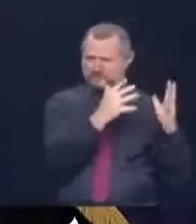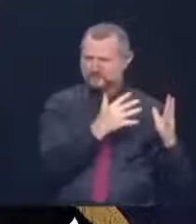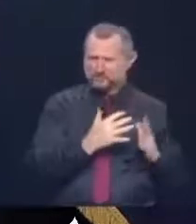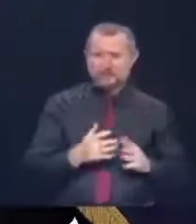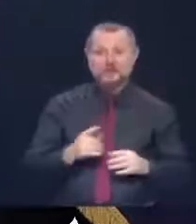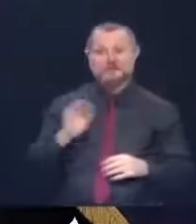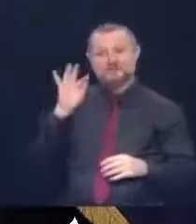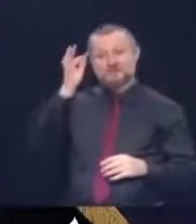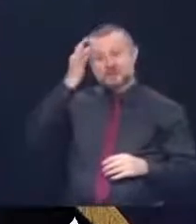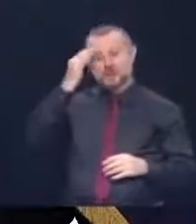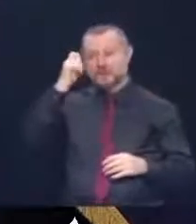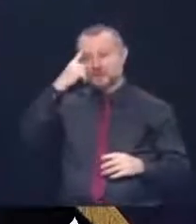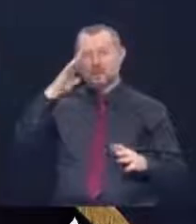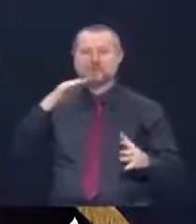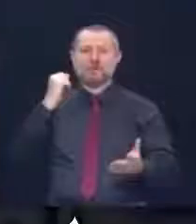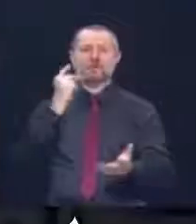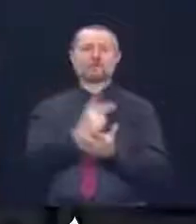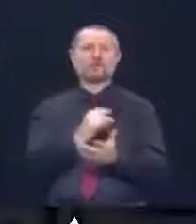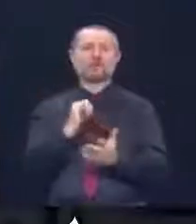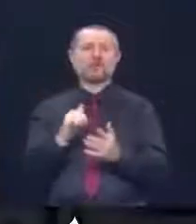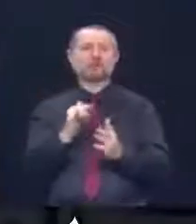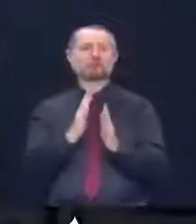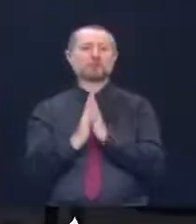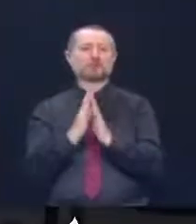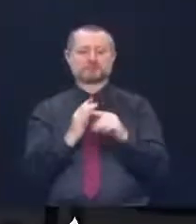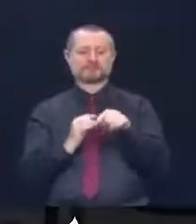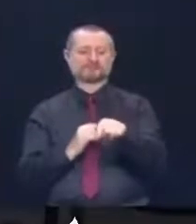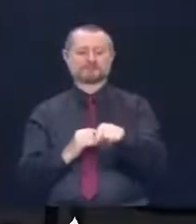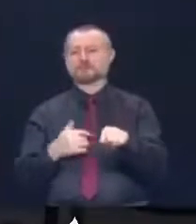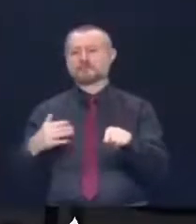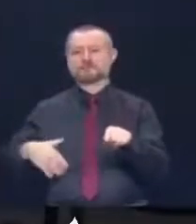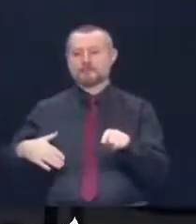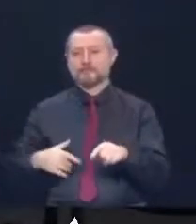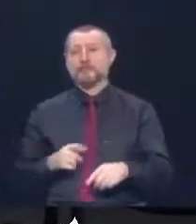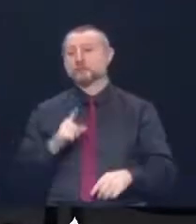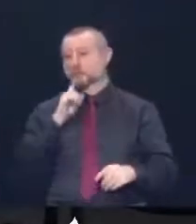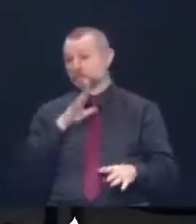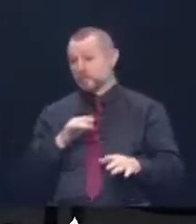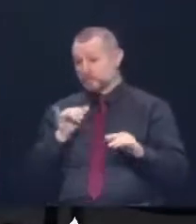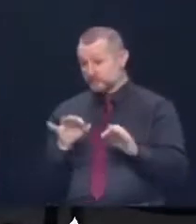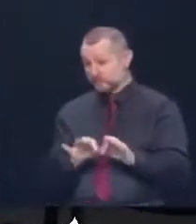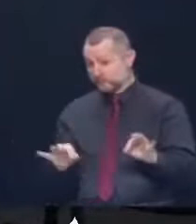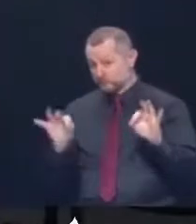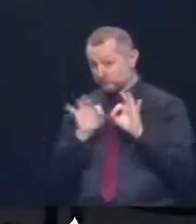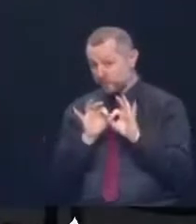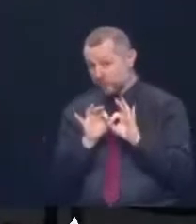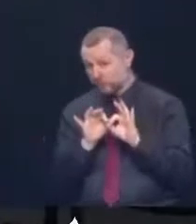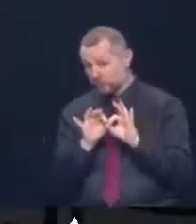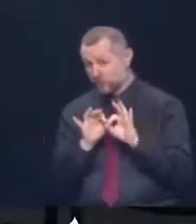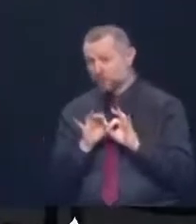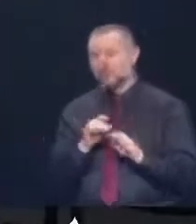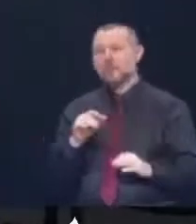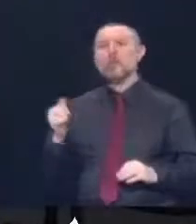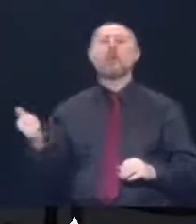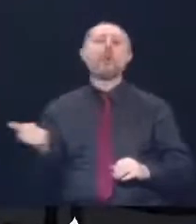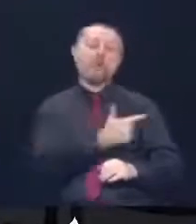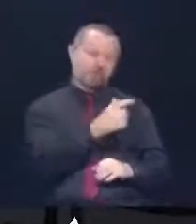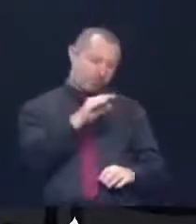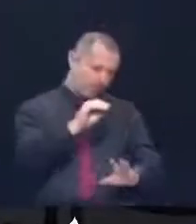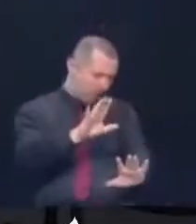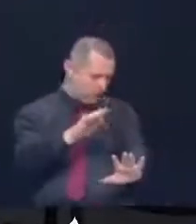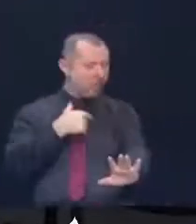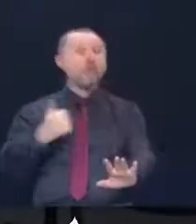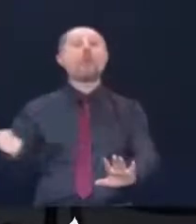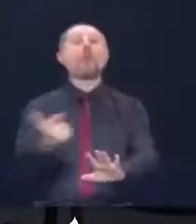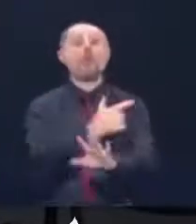congestion pricing plan. So it's a long list. How important on the list is congestion pricing? They're all important. Governor, in the spring, we had